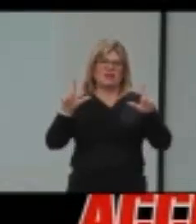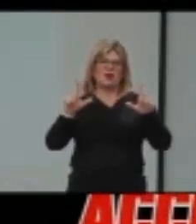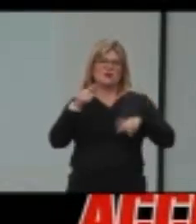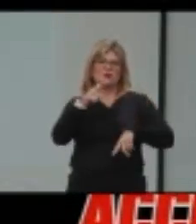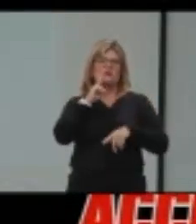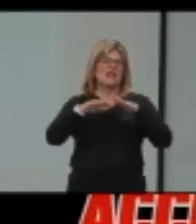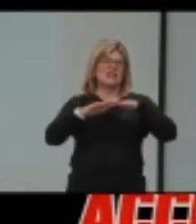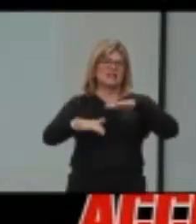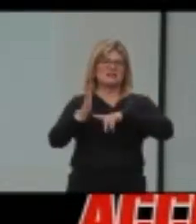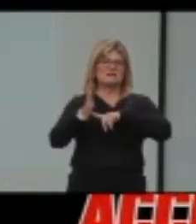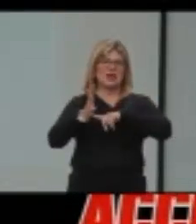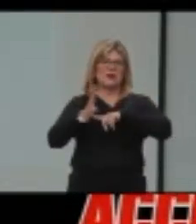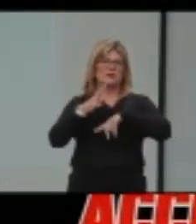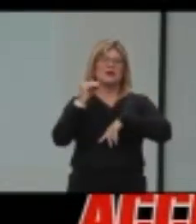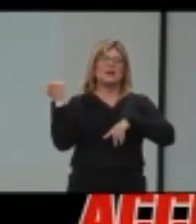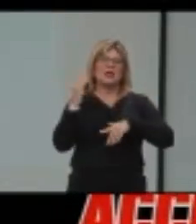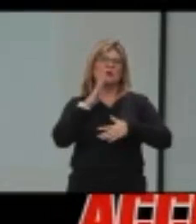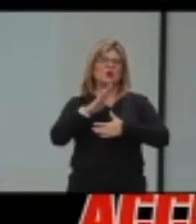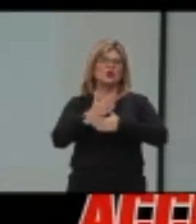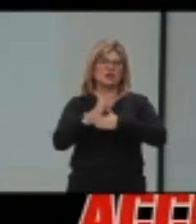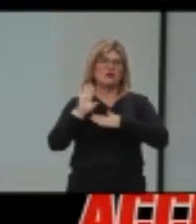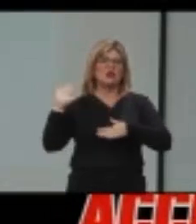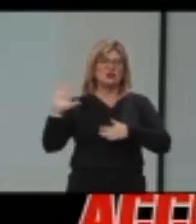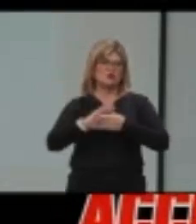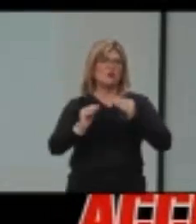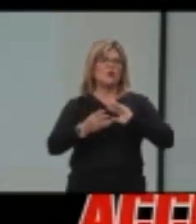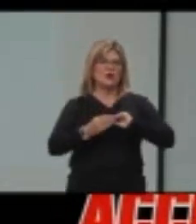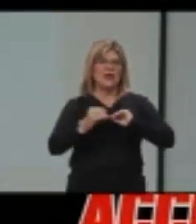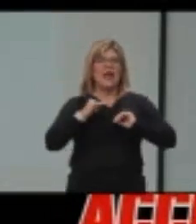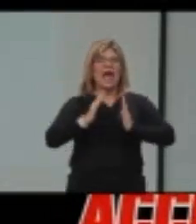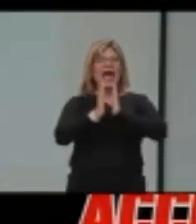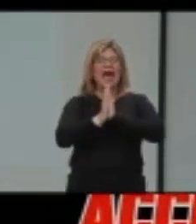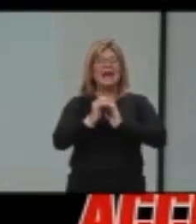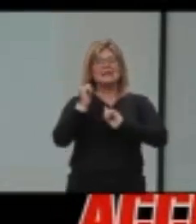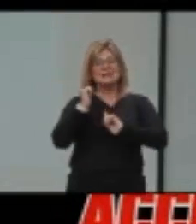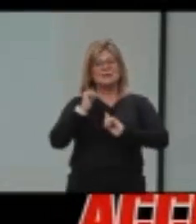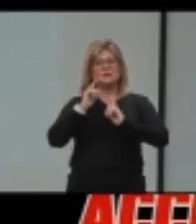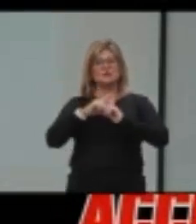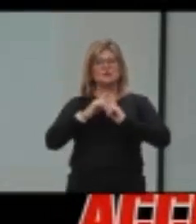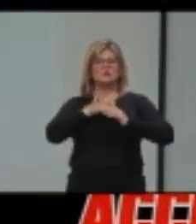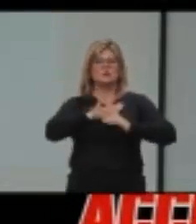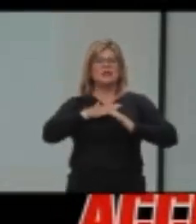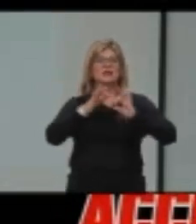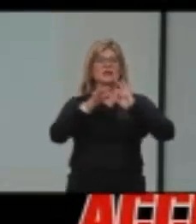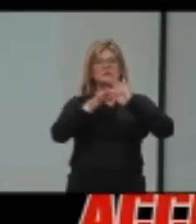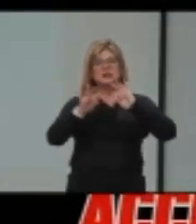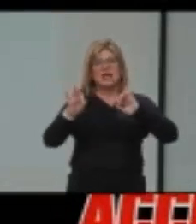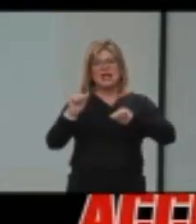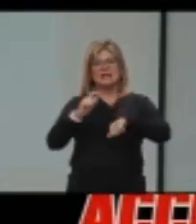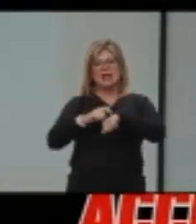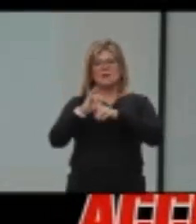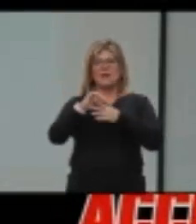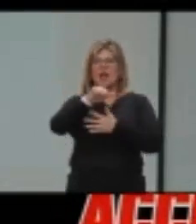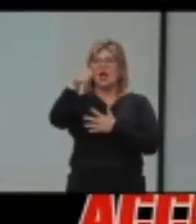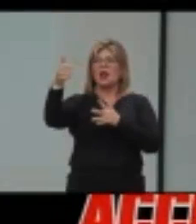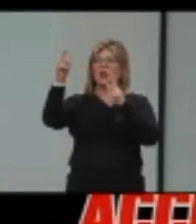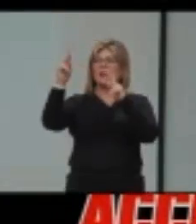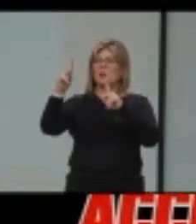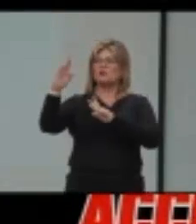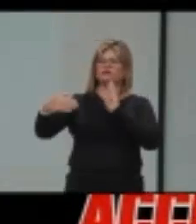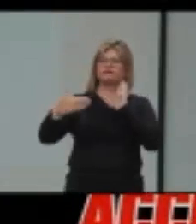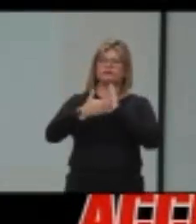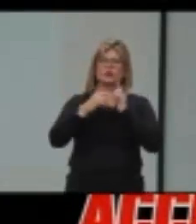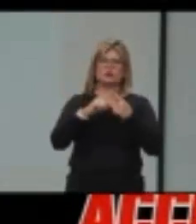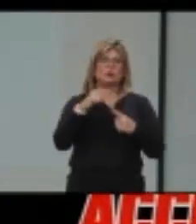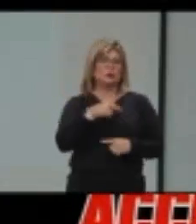under 5 minutes, and E's going to share a story. I asked him, can you describe a time where somebody else's bias impacted